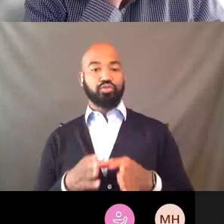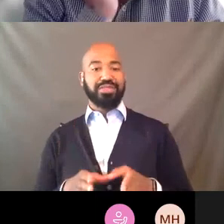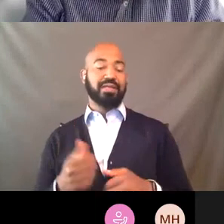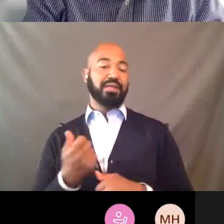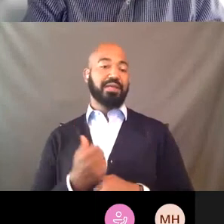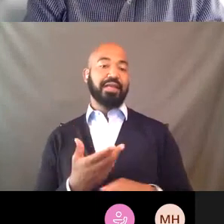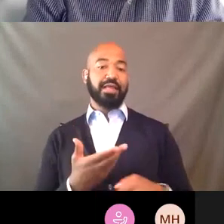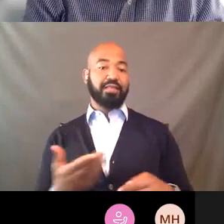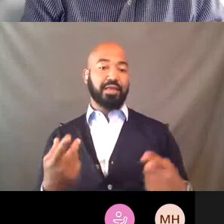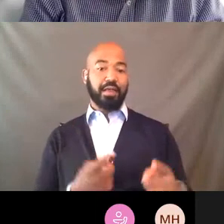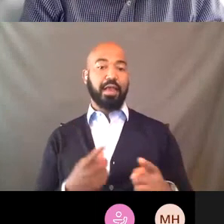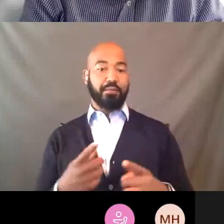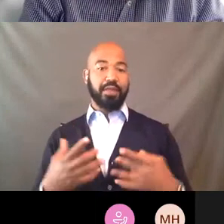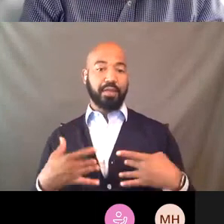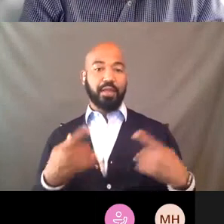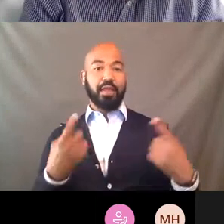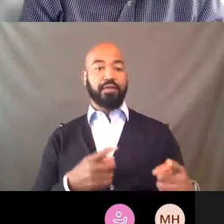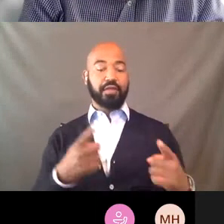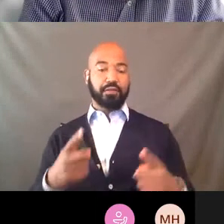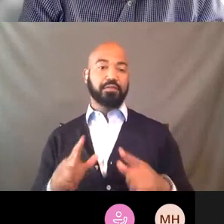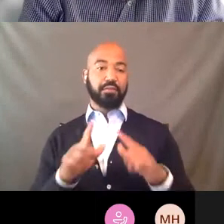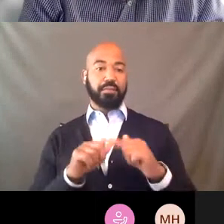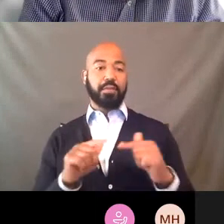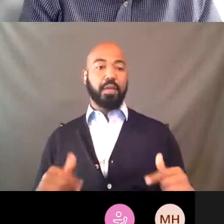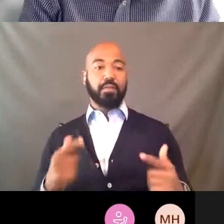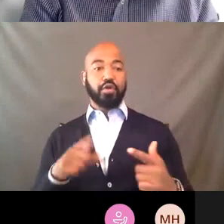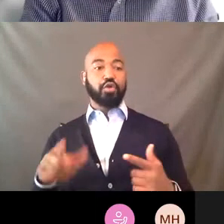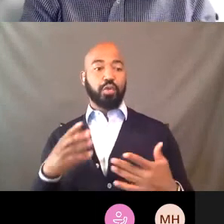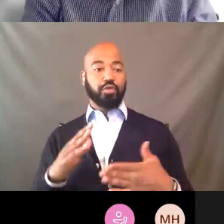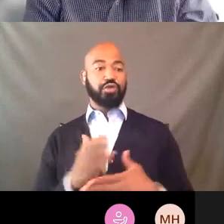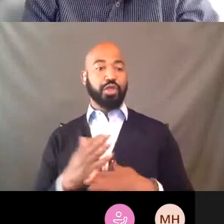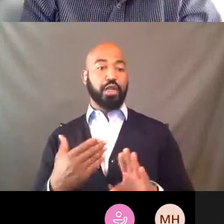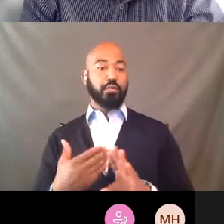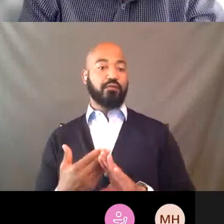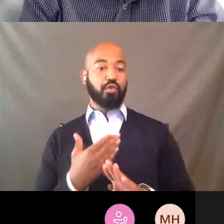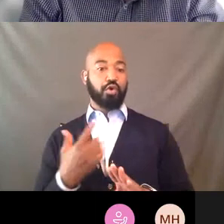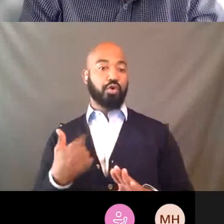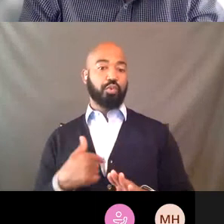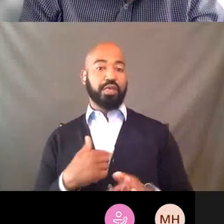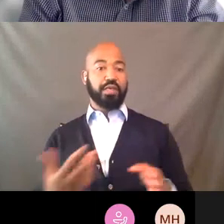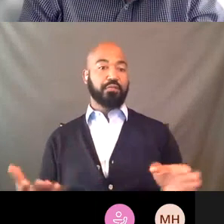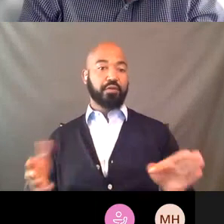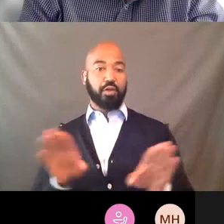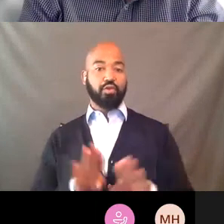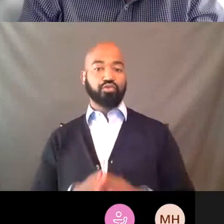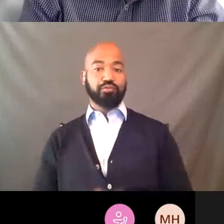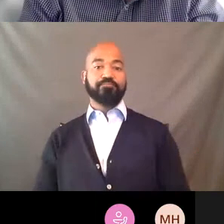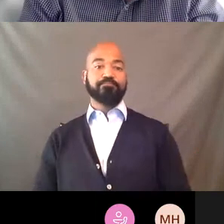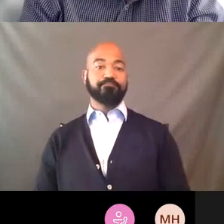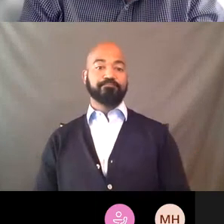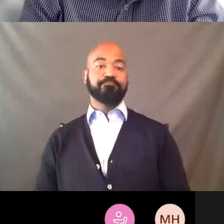going on, events coming up, etc., that they would like to share before we adjourn.